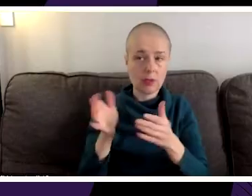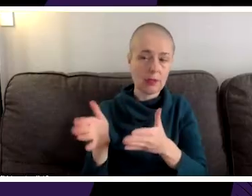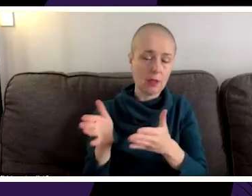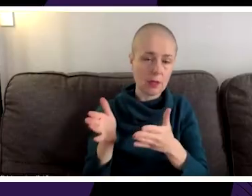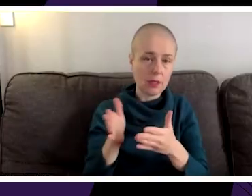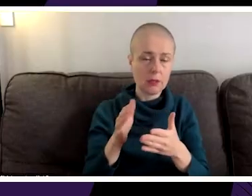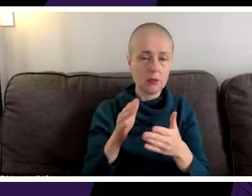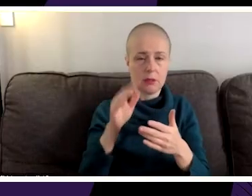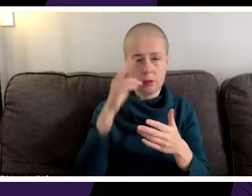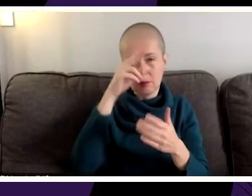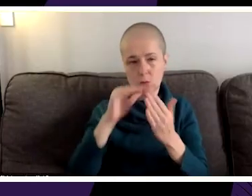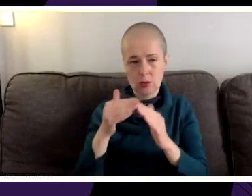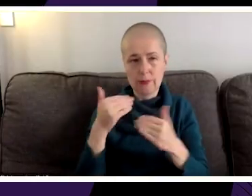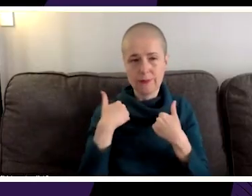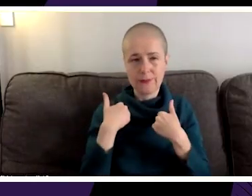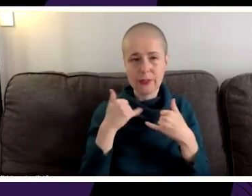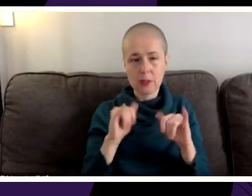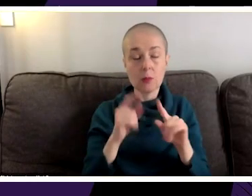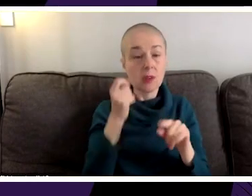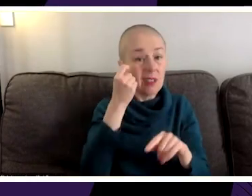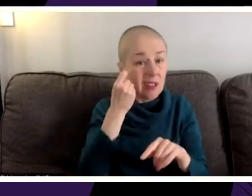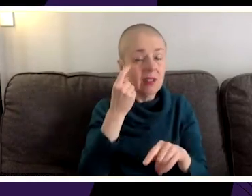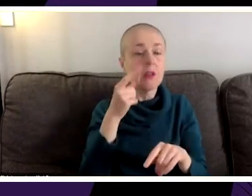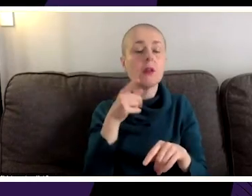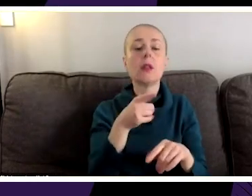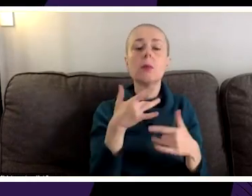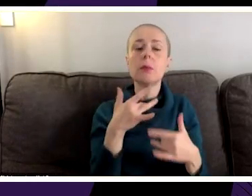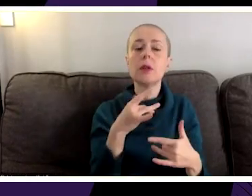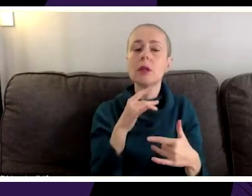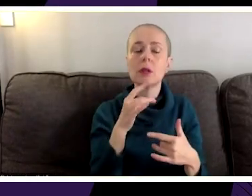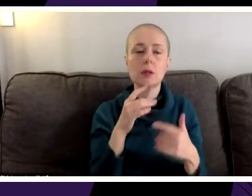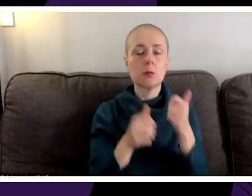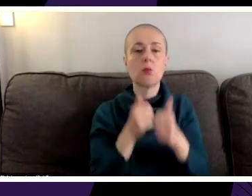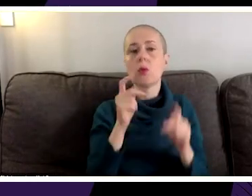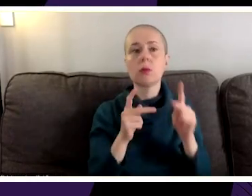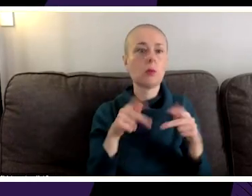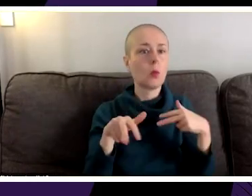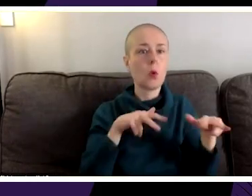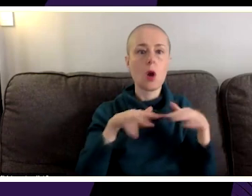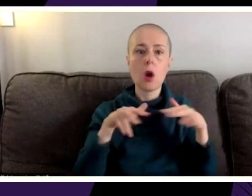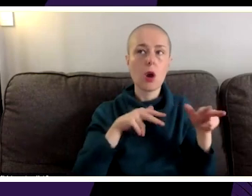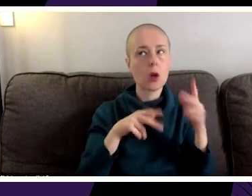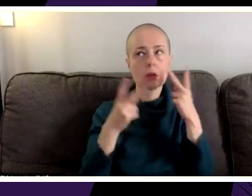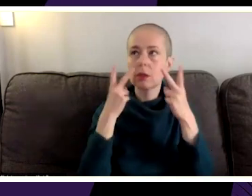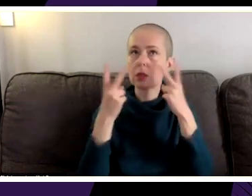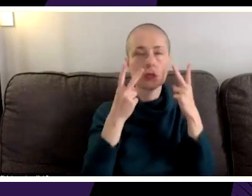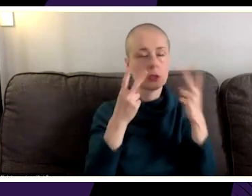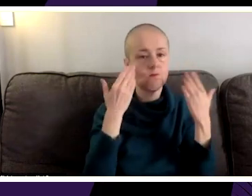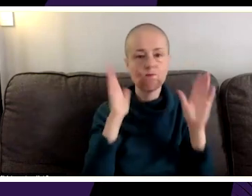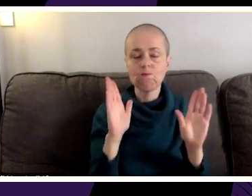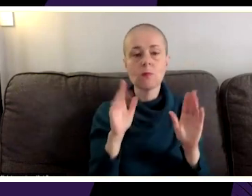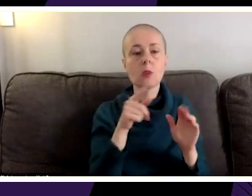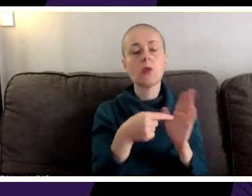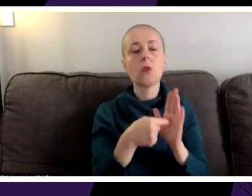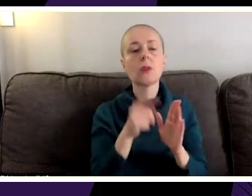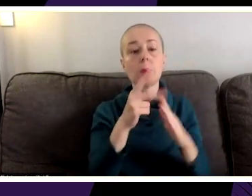are usually not seen by the people that pass by through them. So for example, this is a